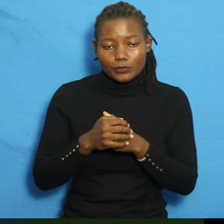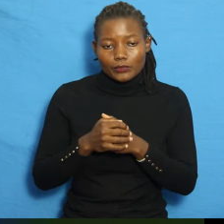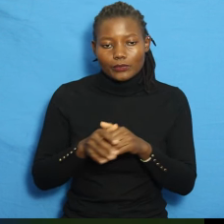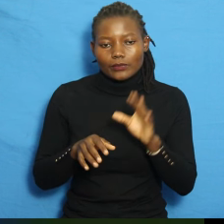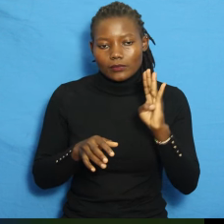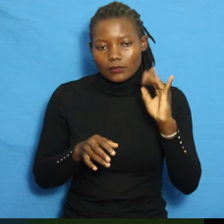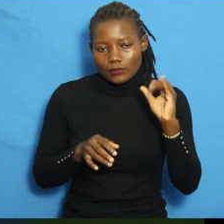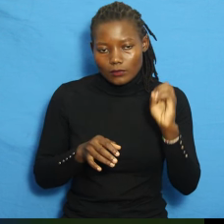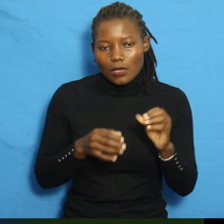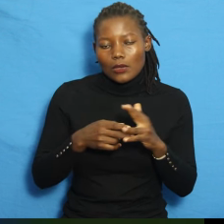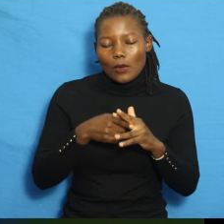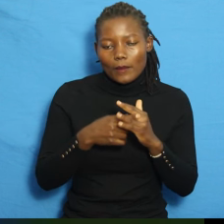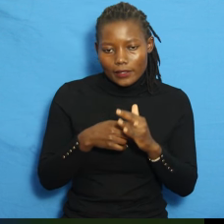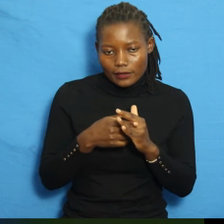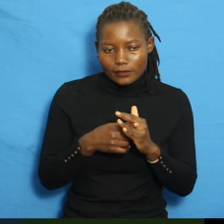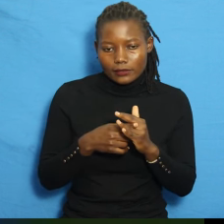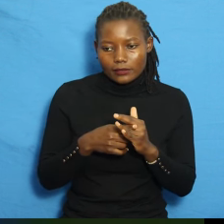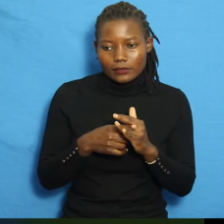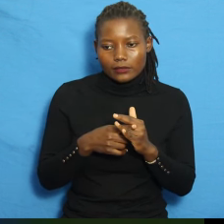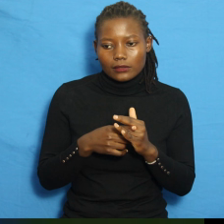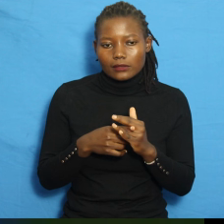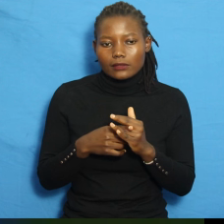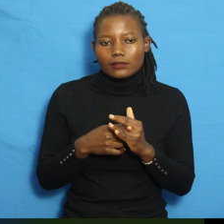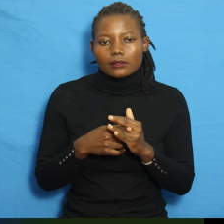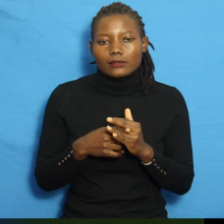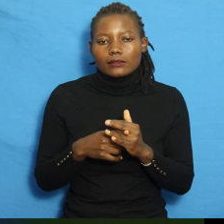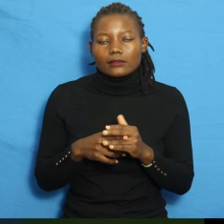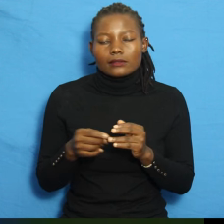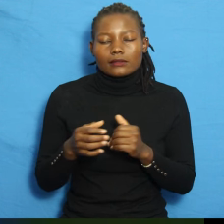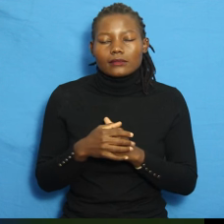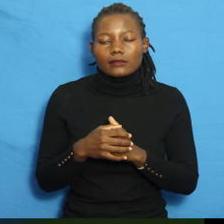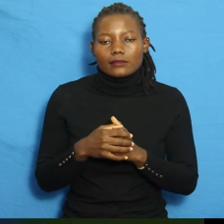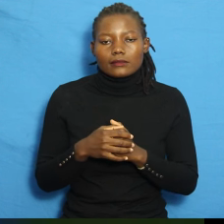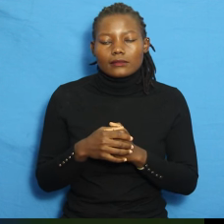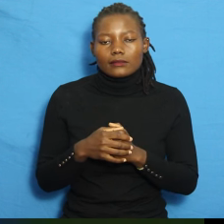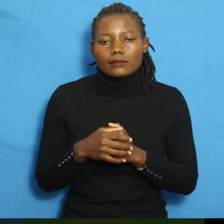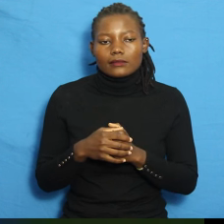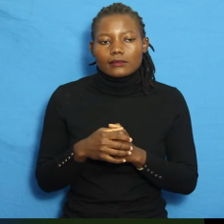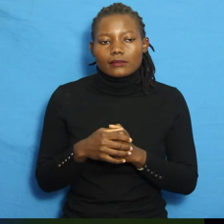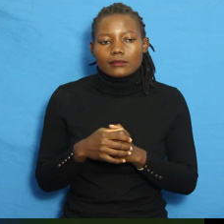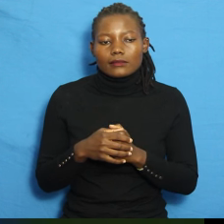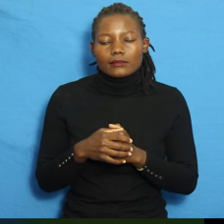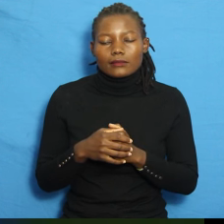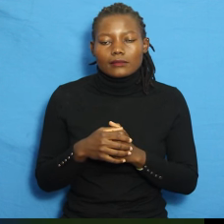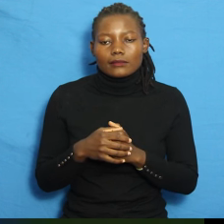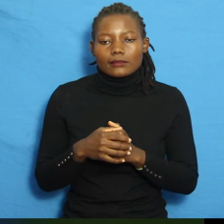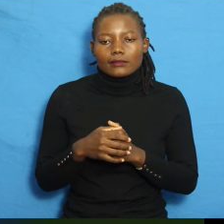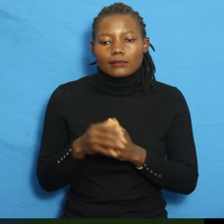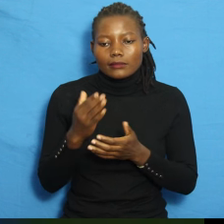biomechanics, in a nutshell, biomechanics is is a subset